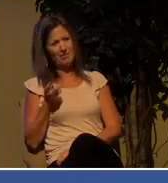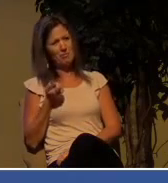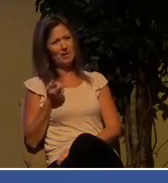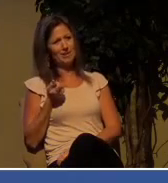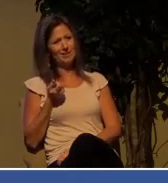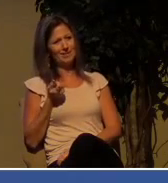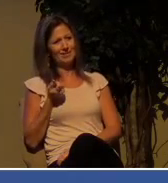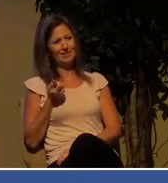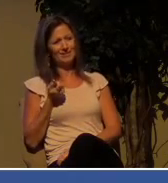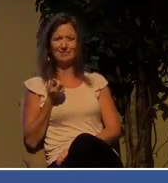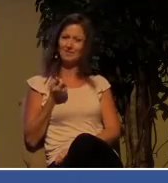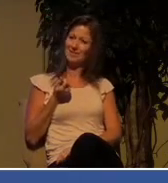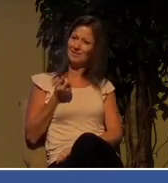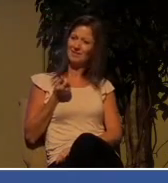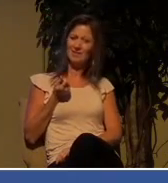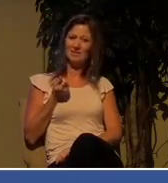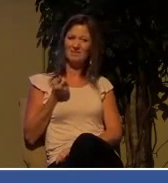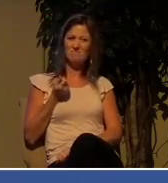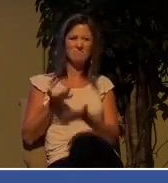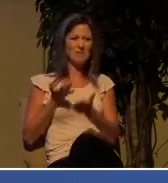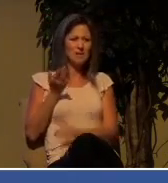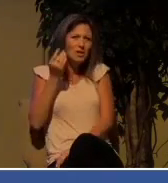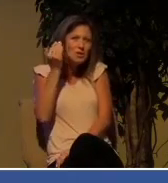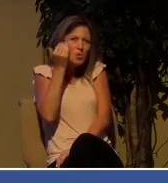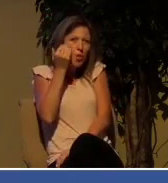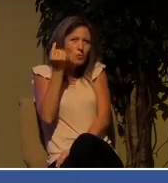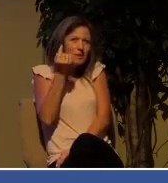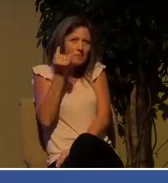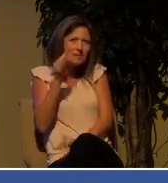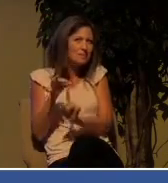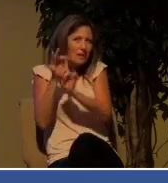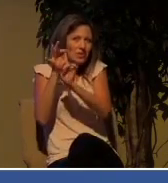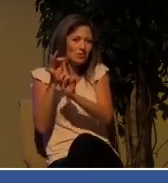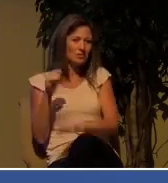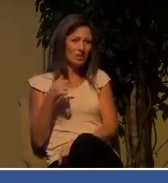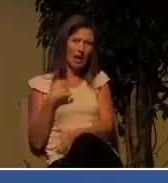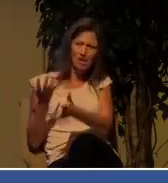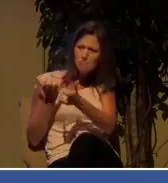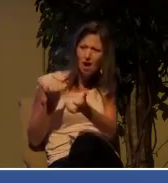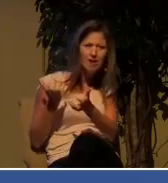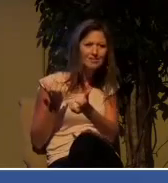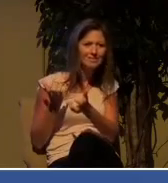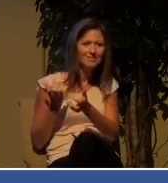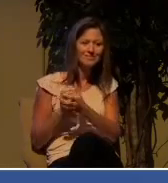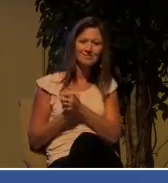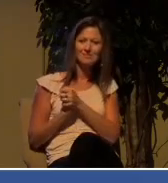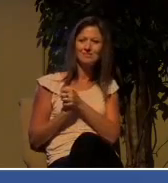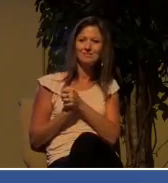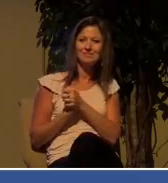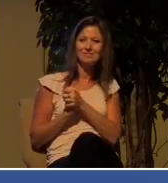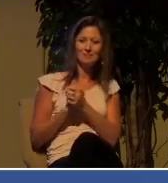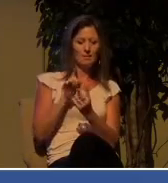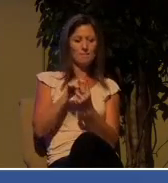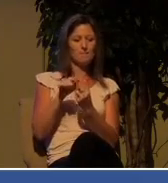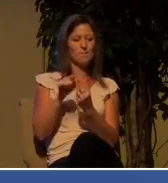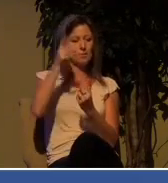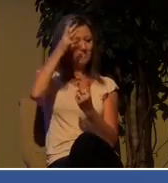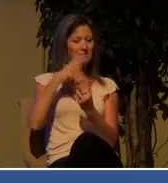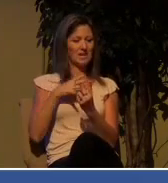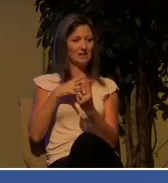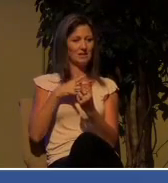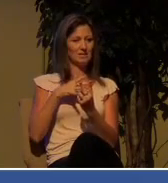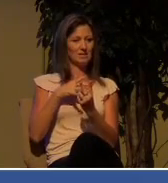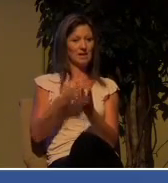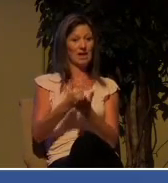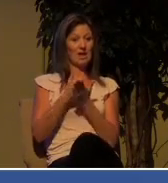special, and I wanted that for me, whatever it was. These men were my wrestling matches as I